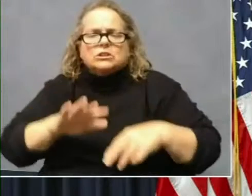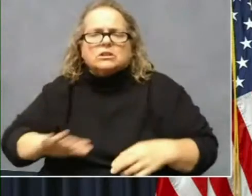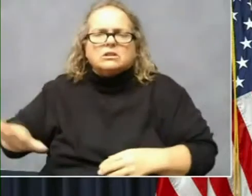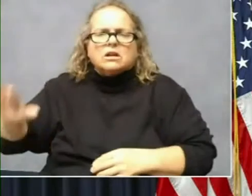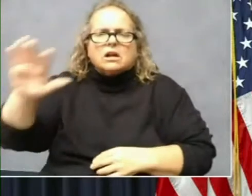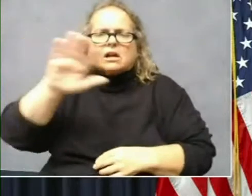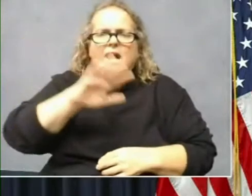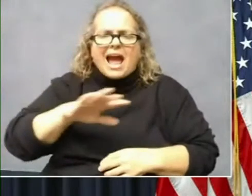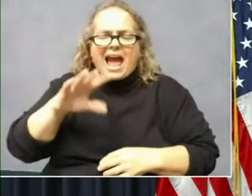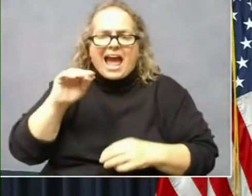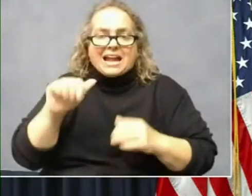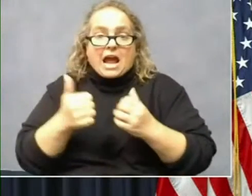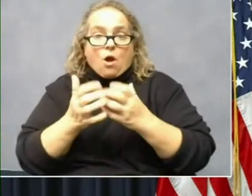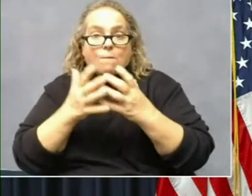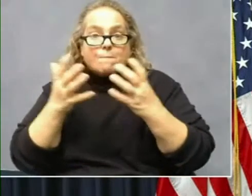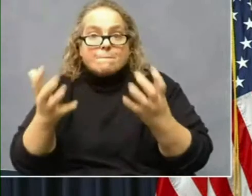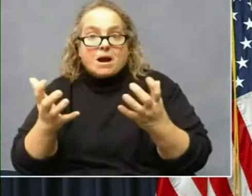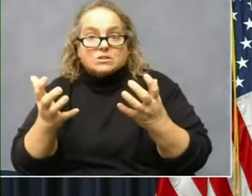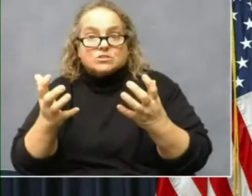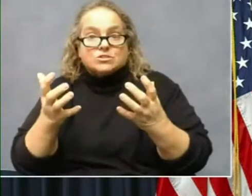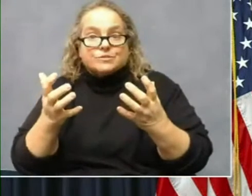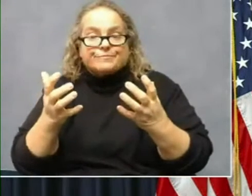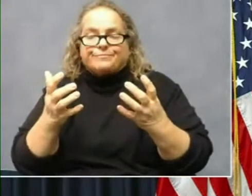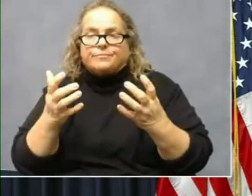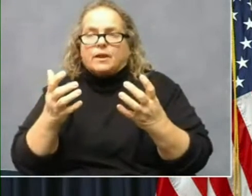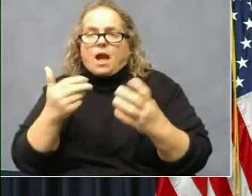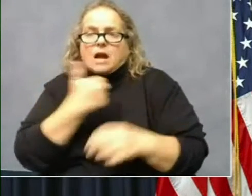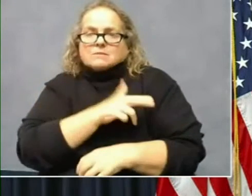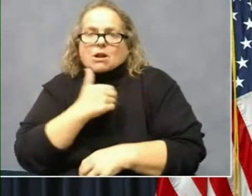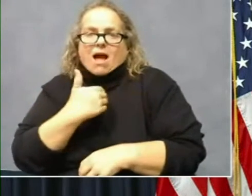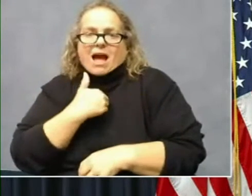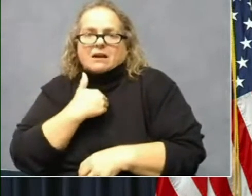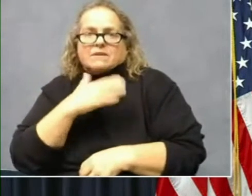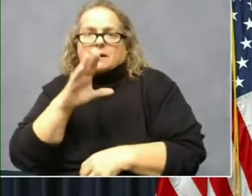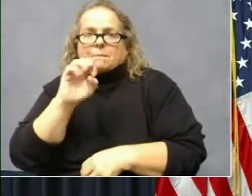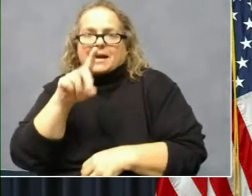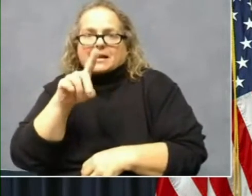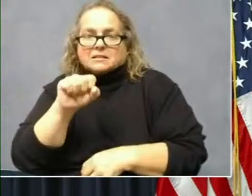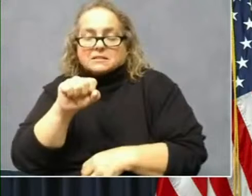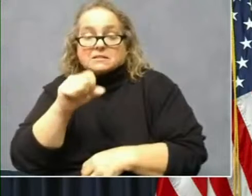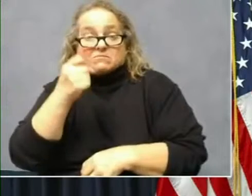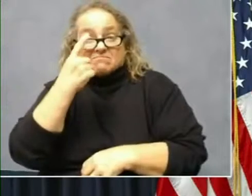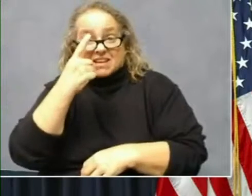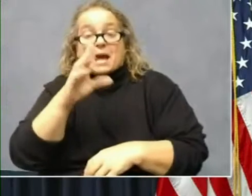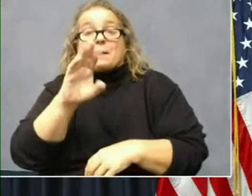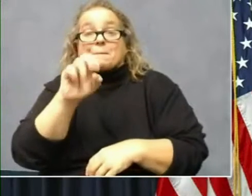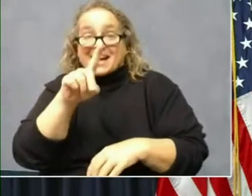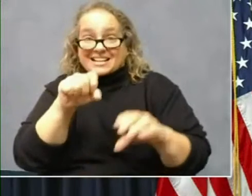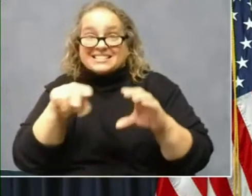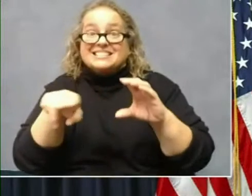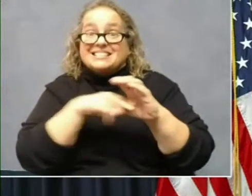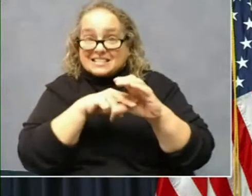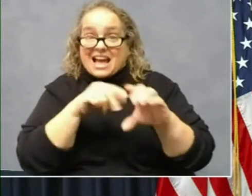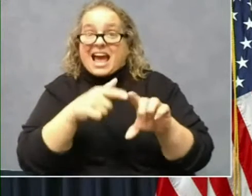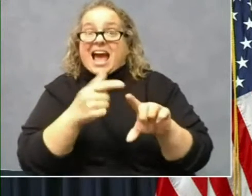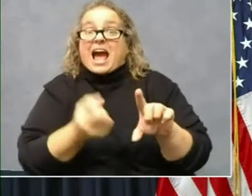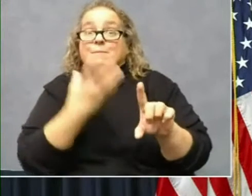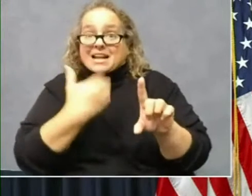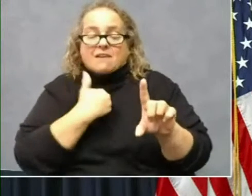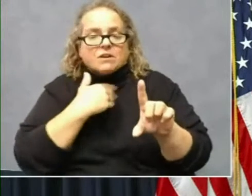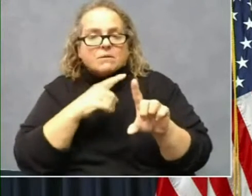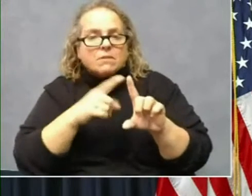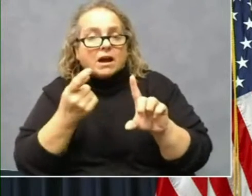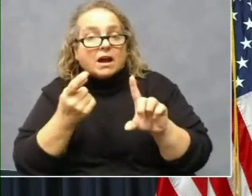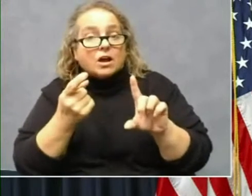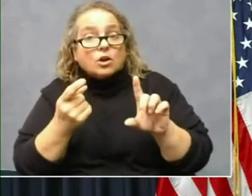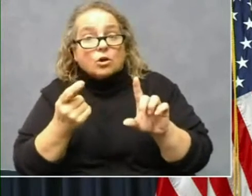we're going to have to base on beds because personnel, which we're worried about more staffing in the hospital, is a lot tougher for us to